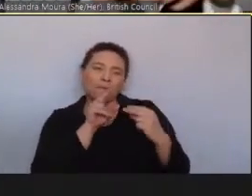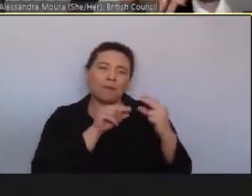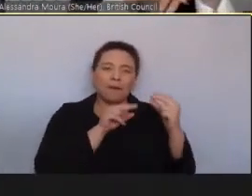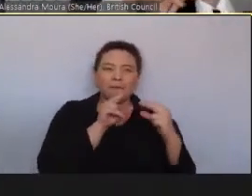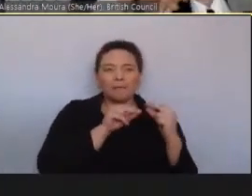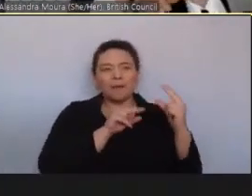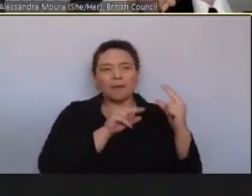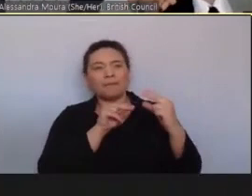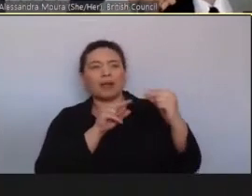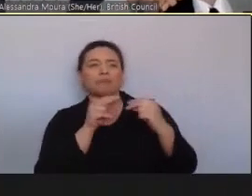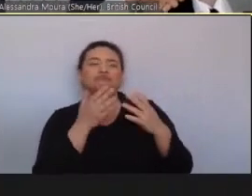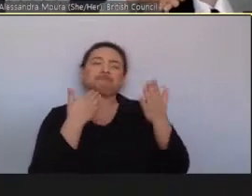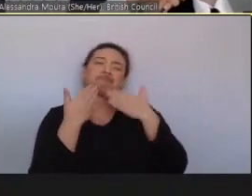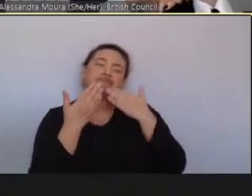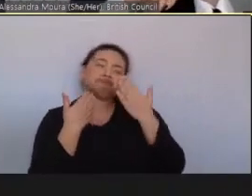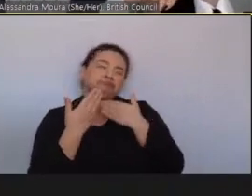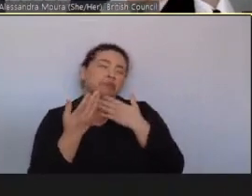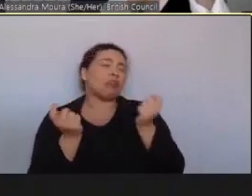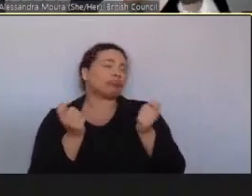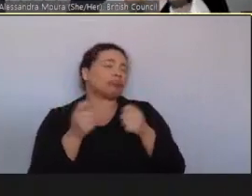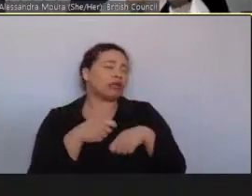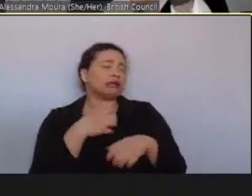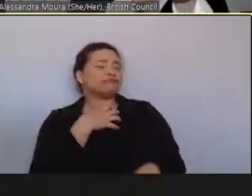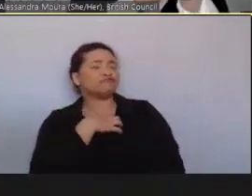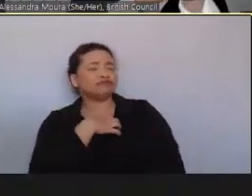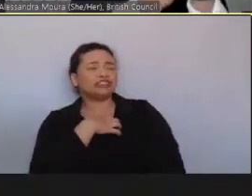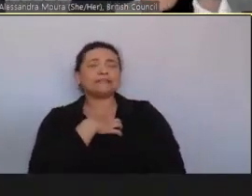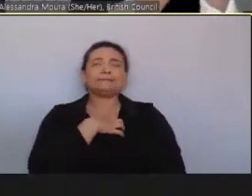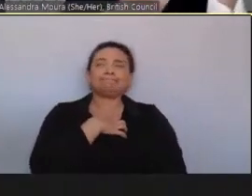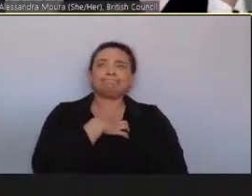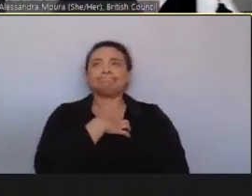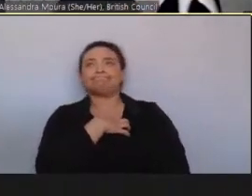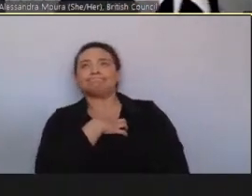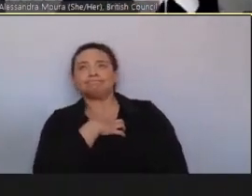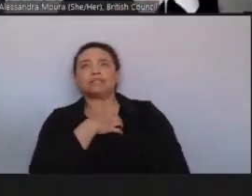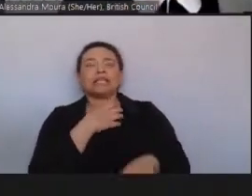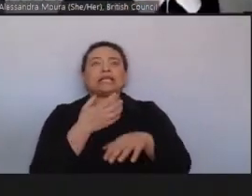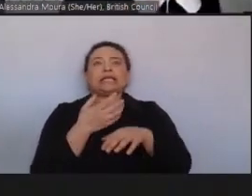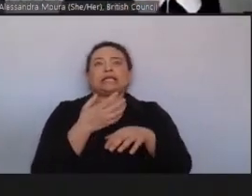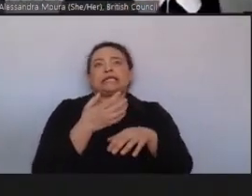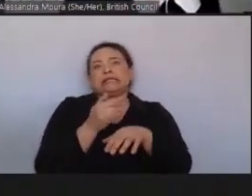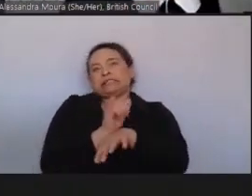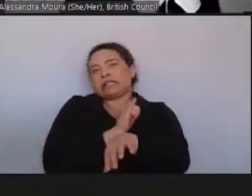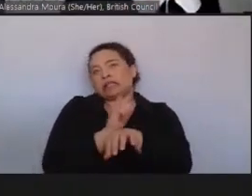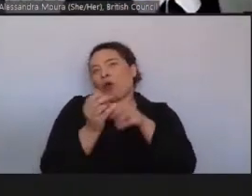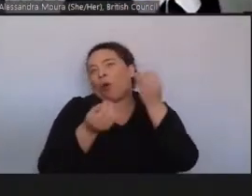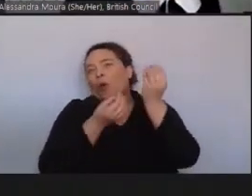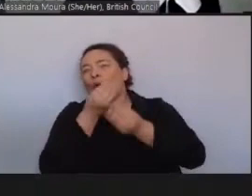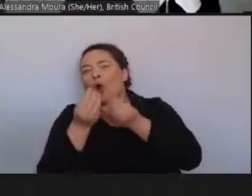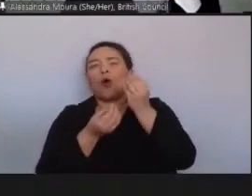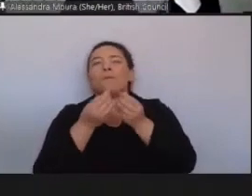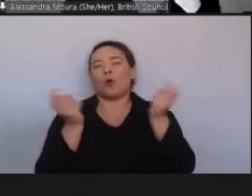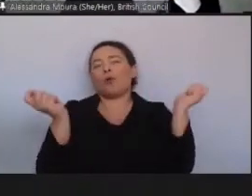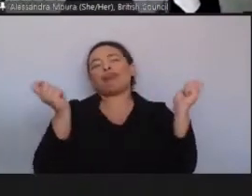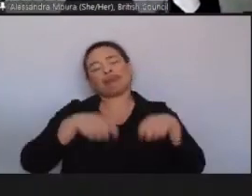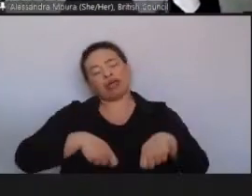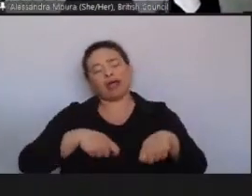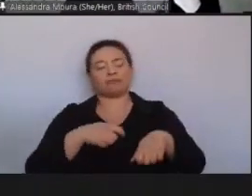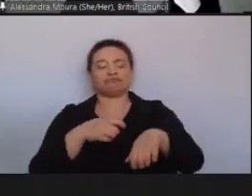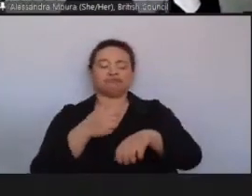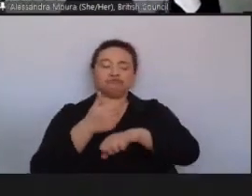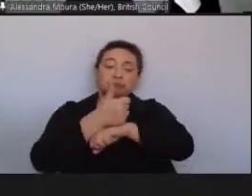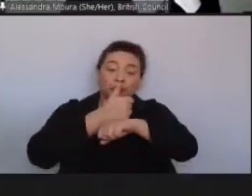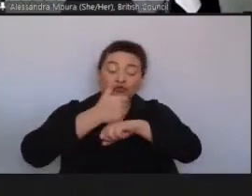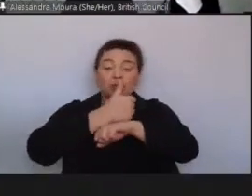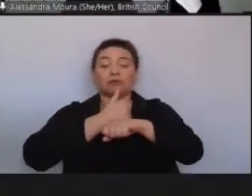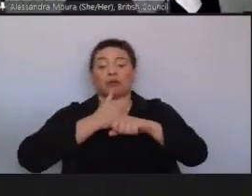could always be developing professionally. Yeah, That's why for teachers, for example, the staff room